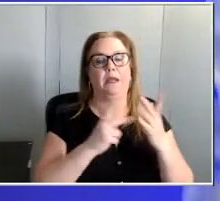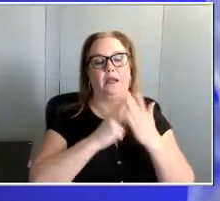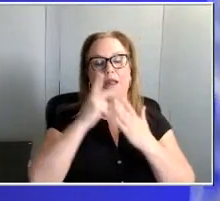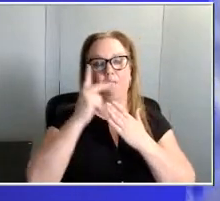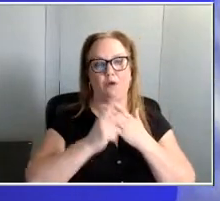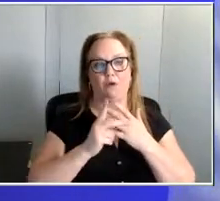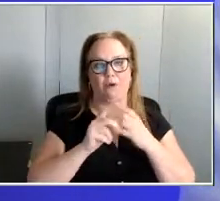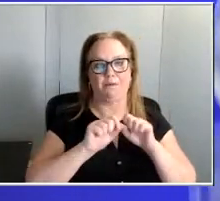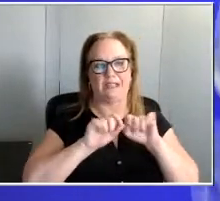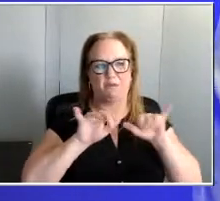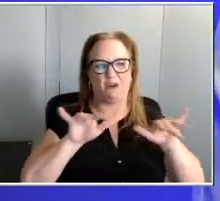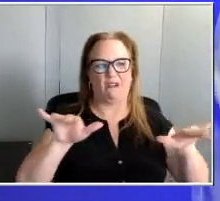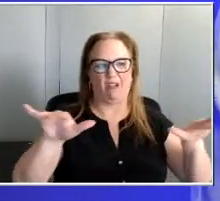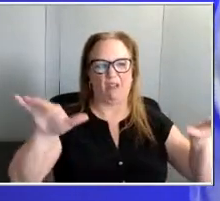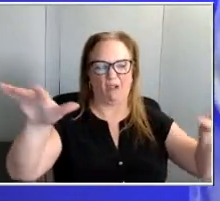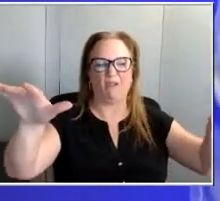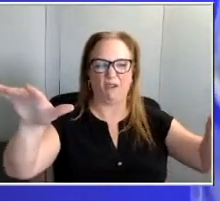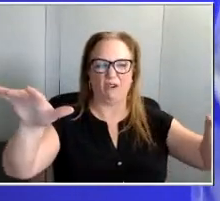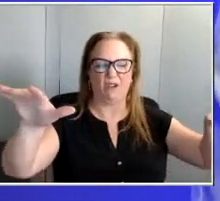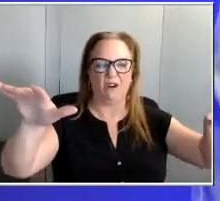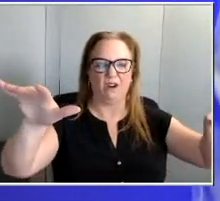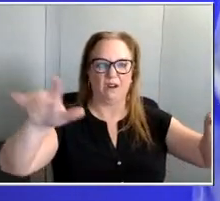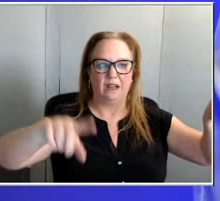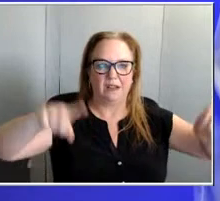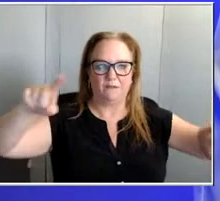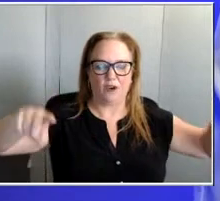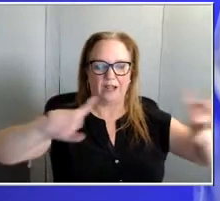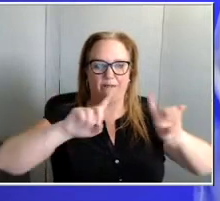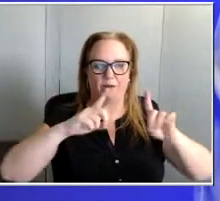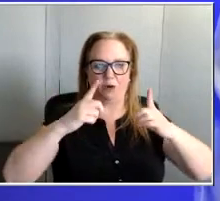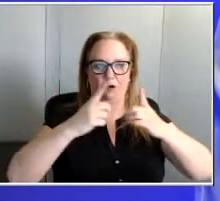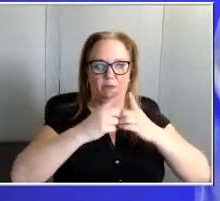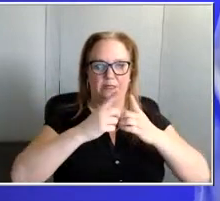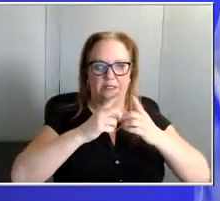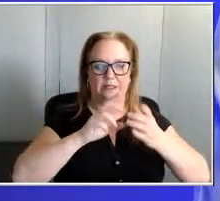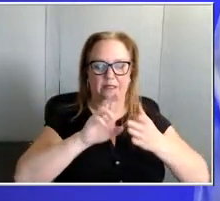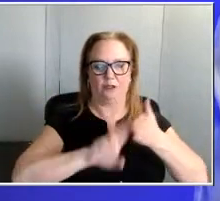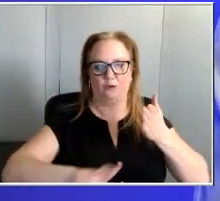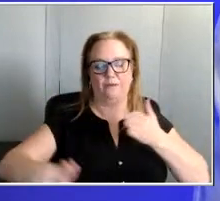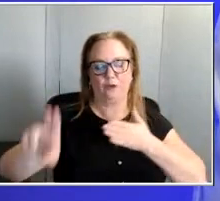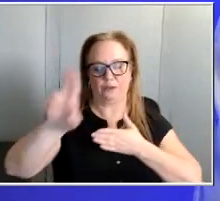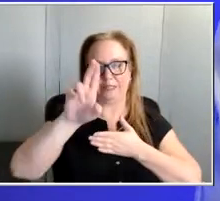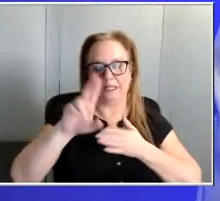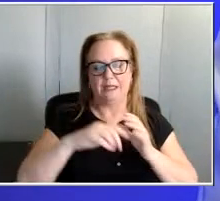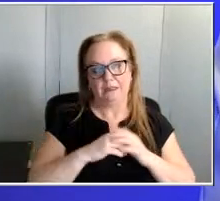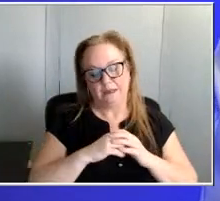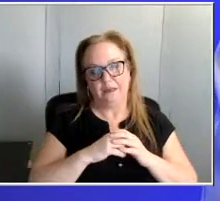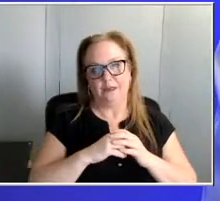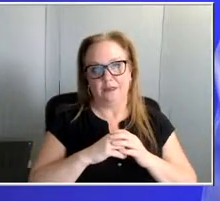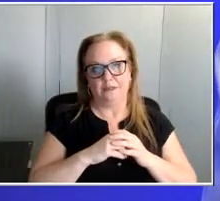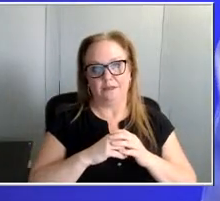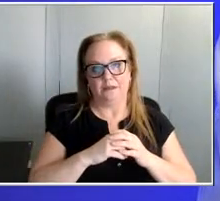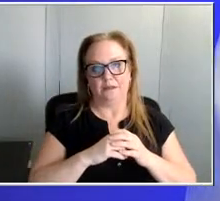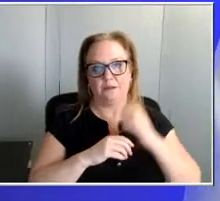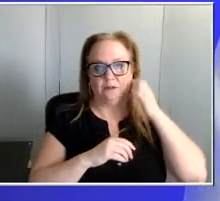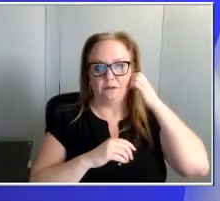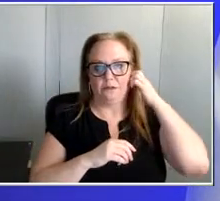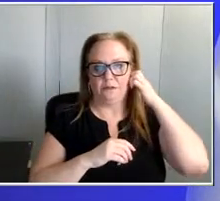of dispersed and in various departments throughout the university. And so we